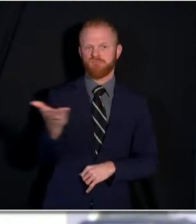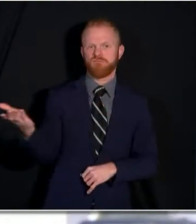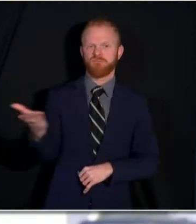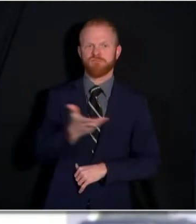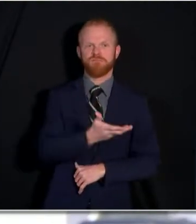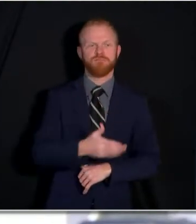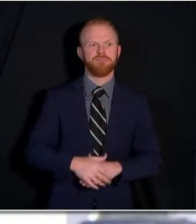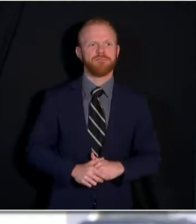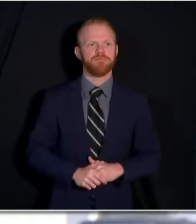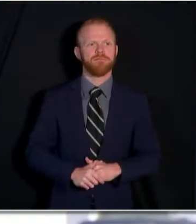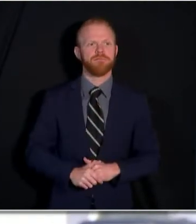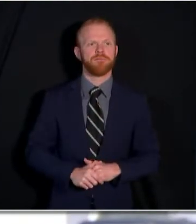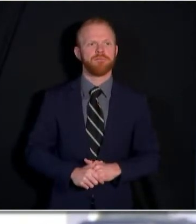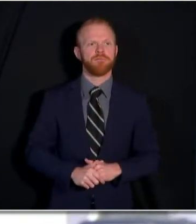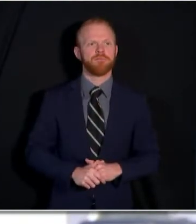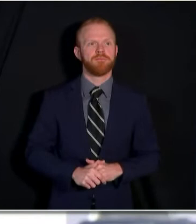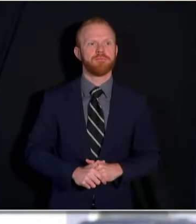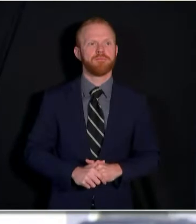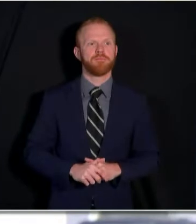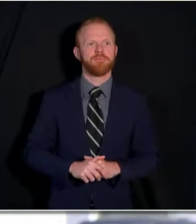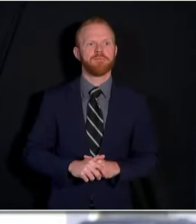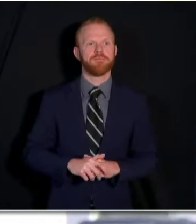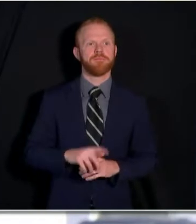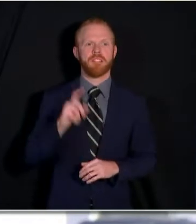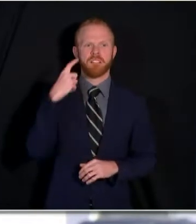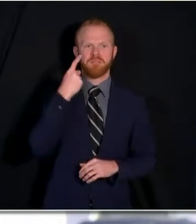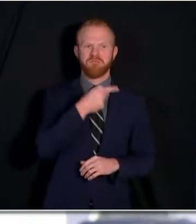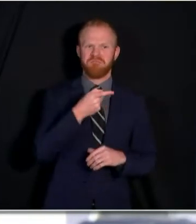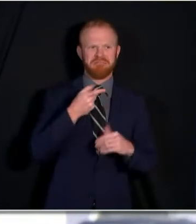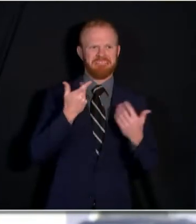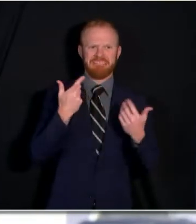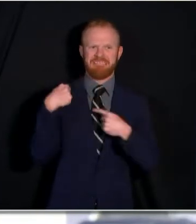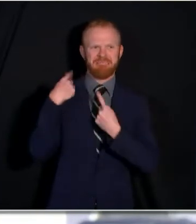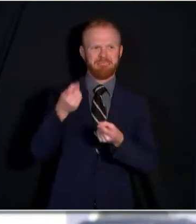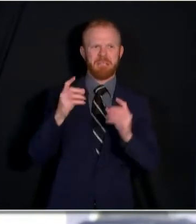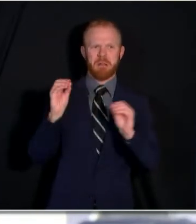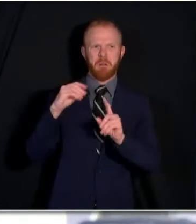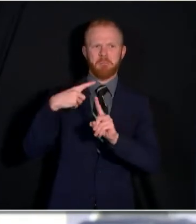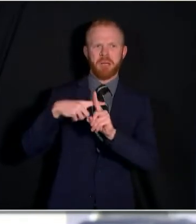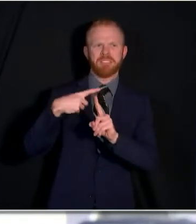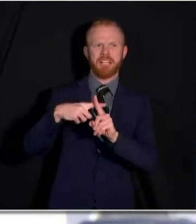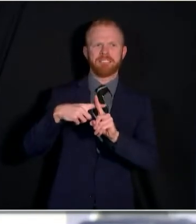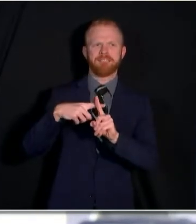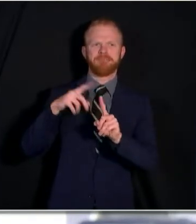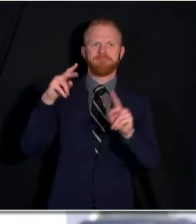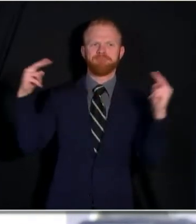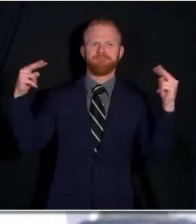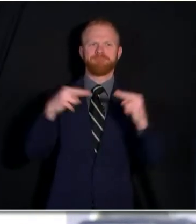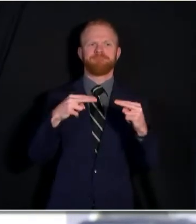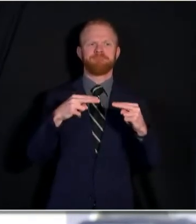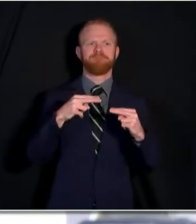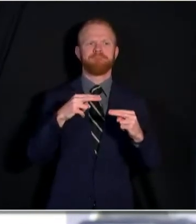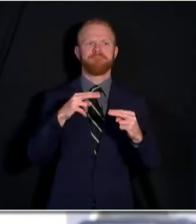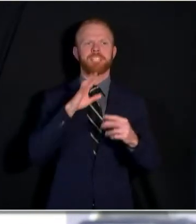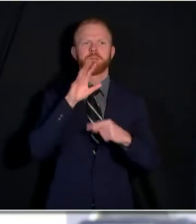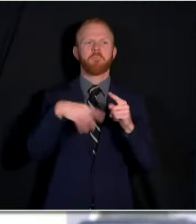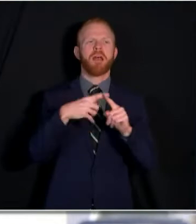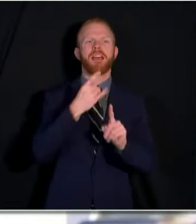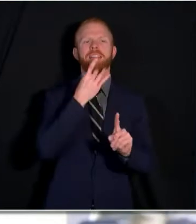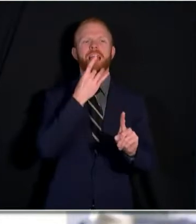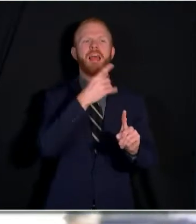Governor, you gave a fairly upbeat assessment today of the program, talking about a light at the end of the tunnel and that the best is yet to